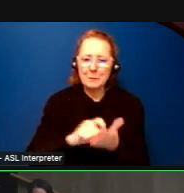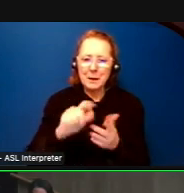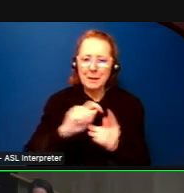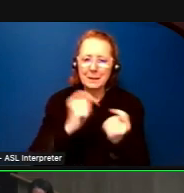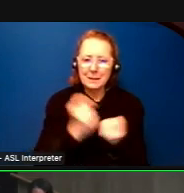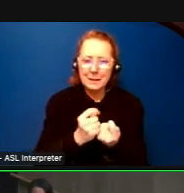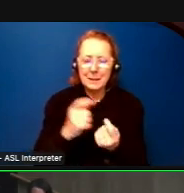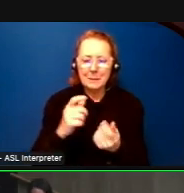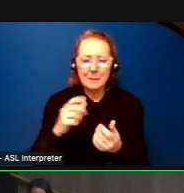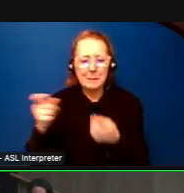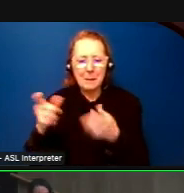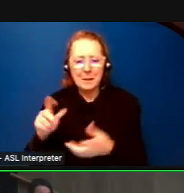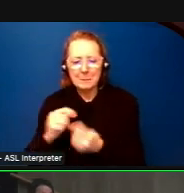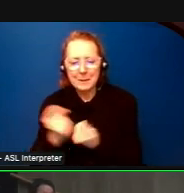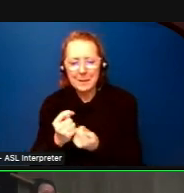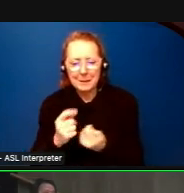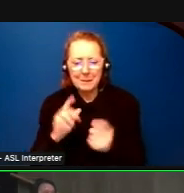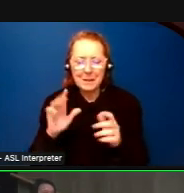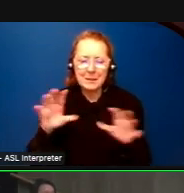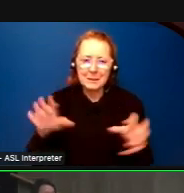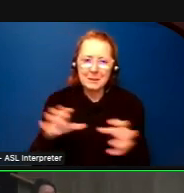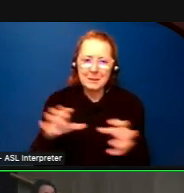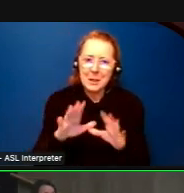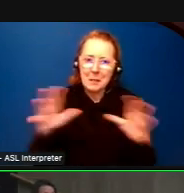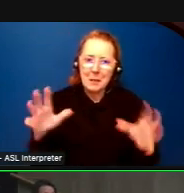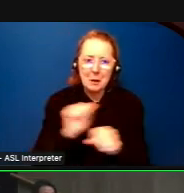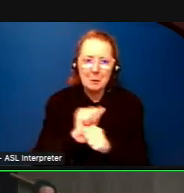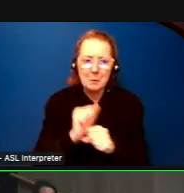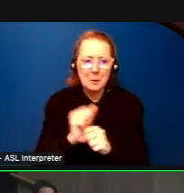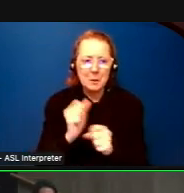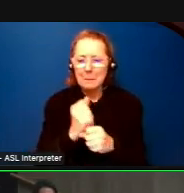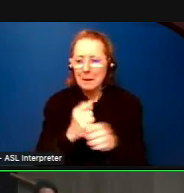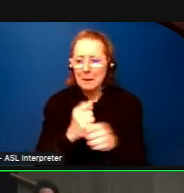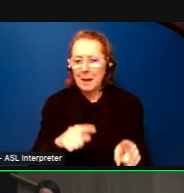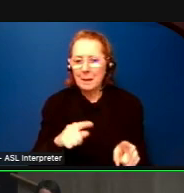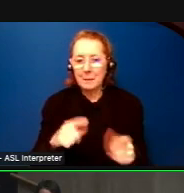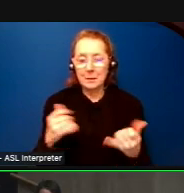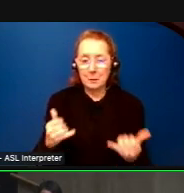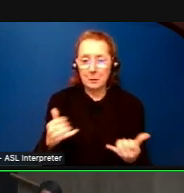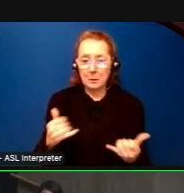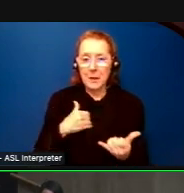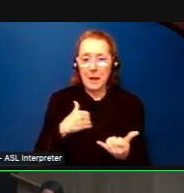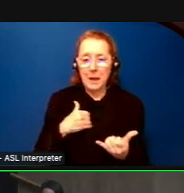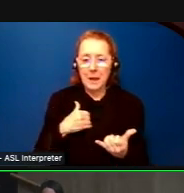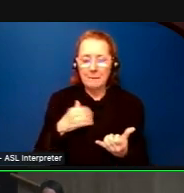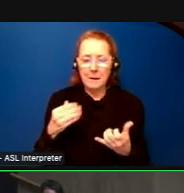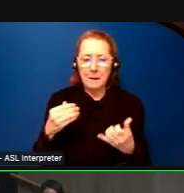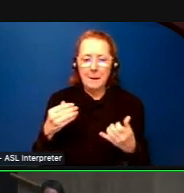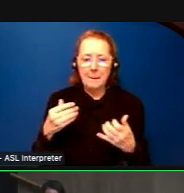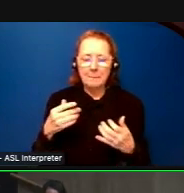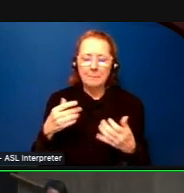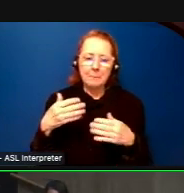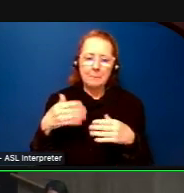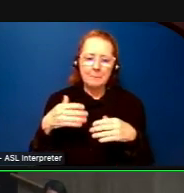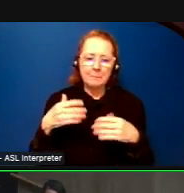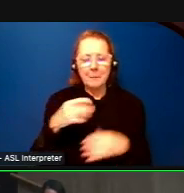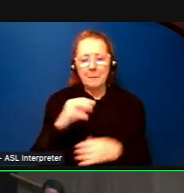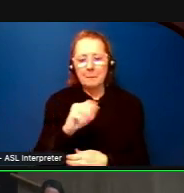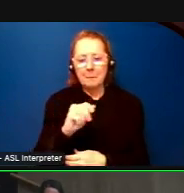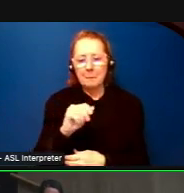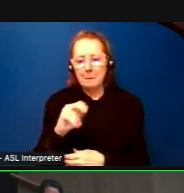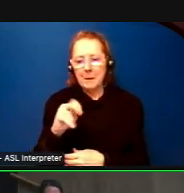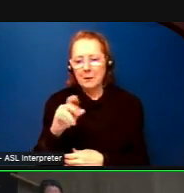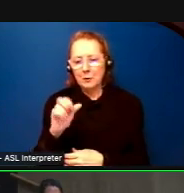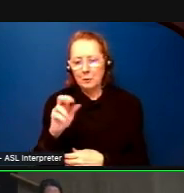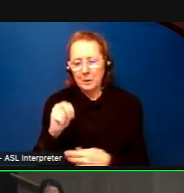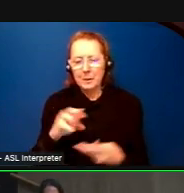done great work to make this all happen. So we currently have what are called mainstream, non-elderly and disabled. It